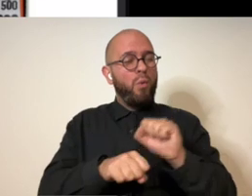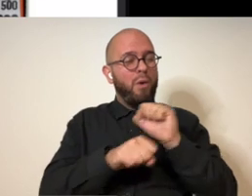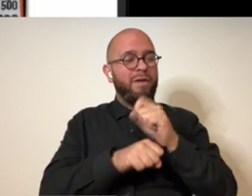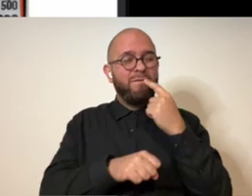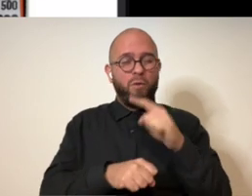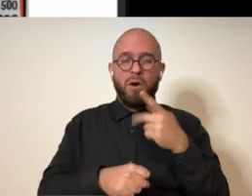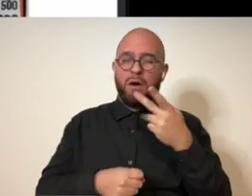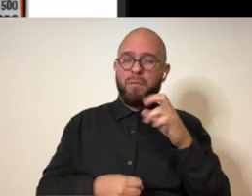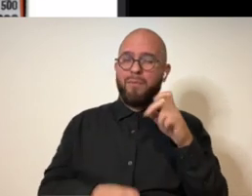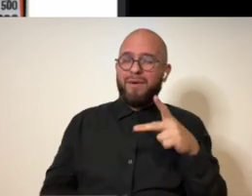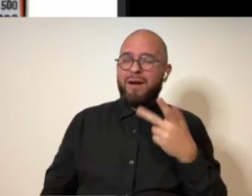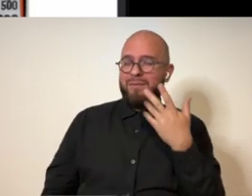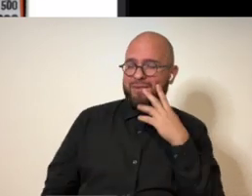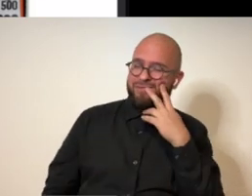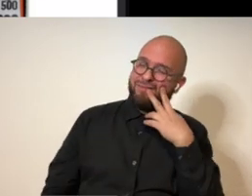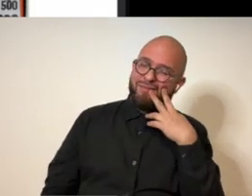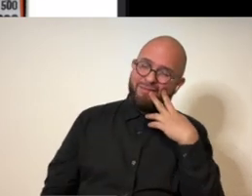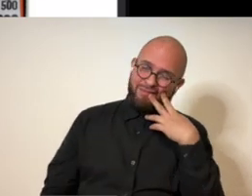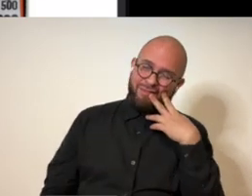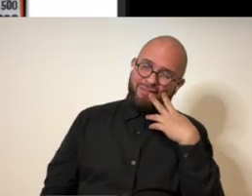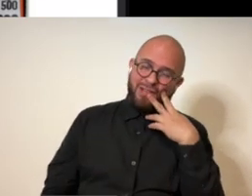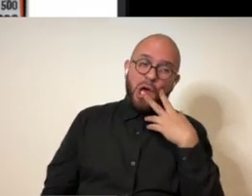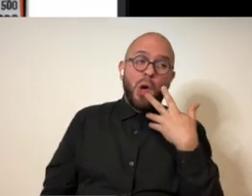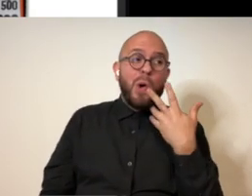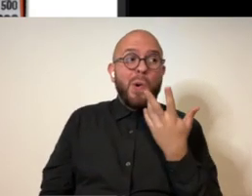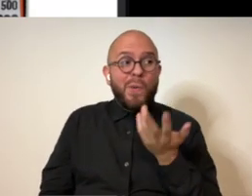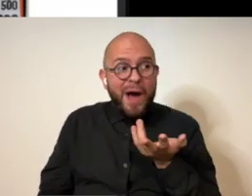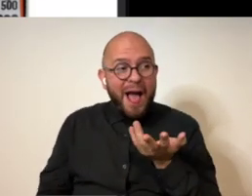expend all of this effort to make a prop?